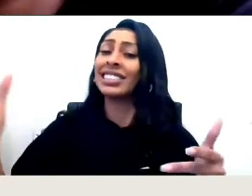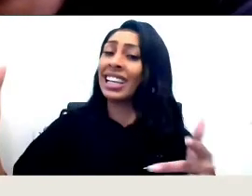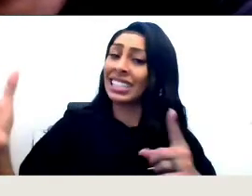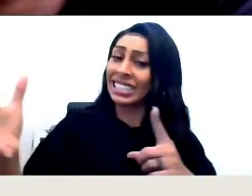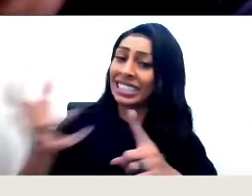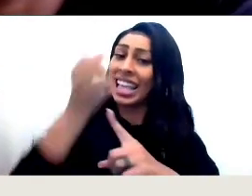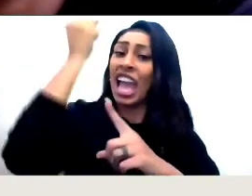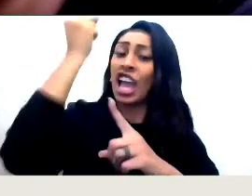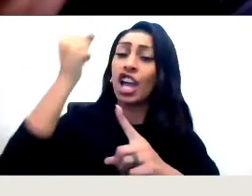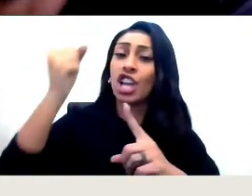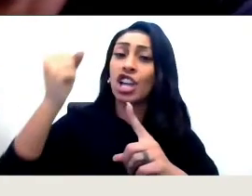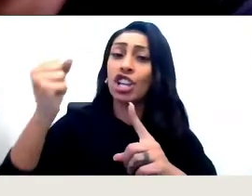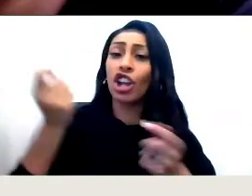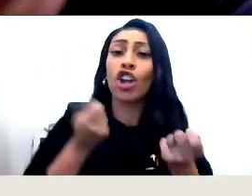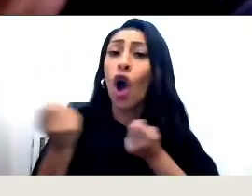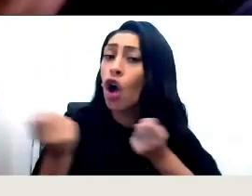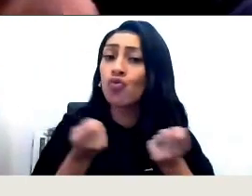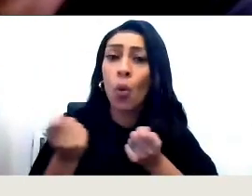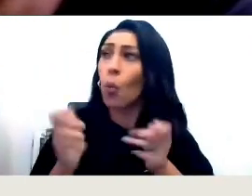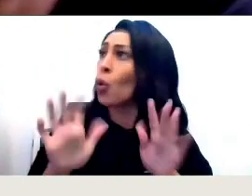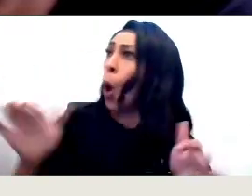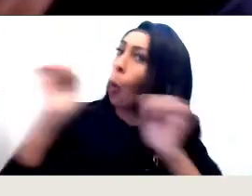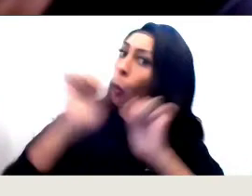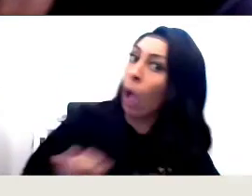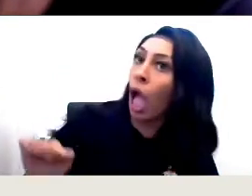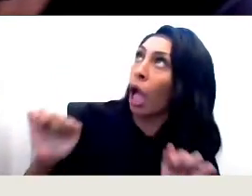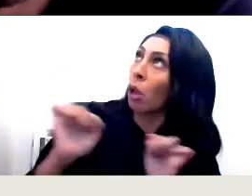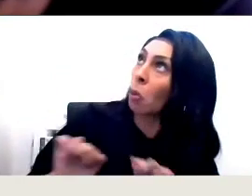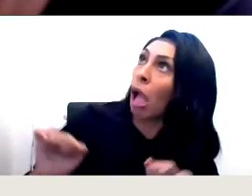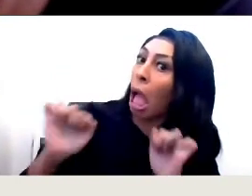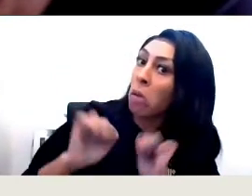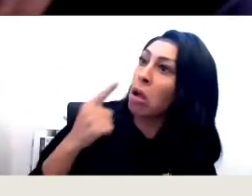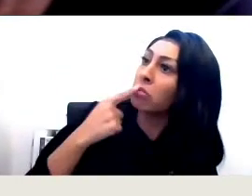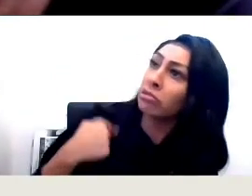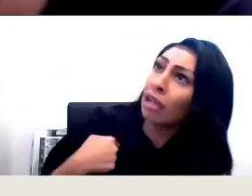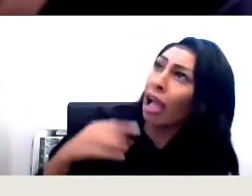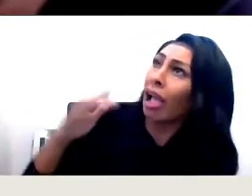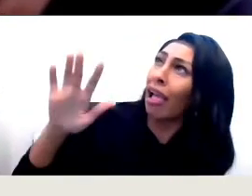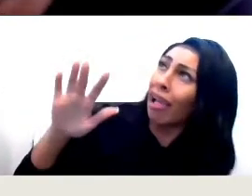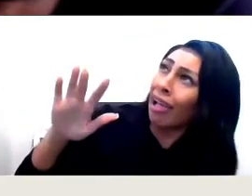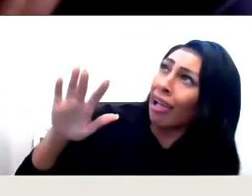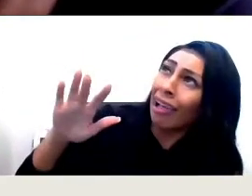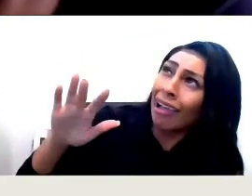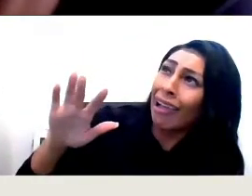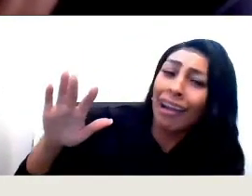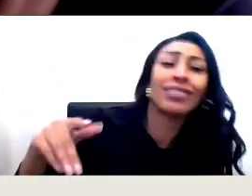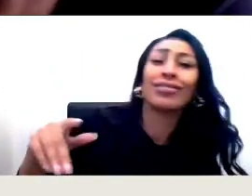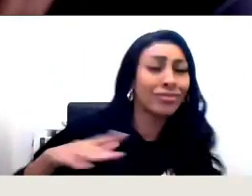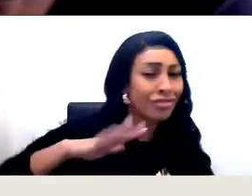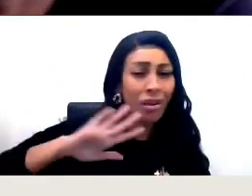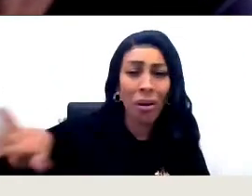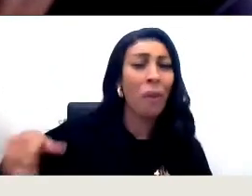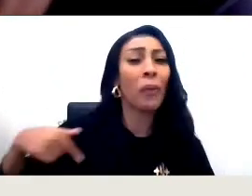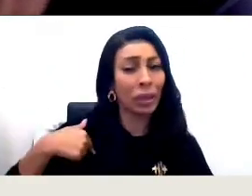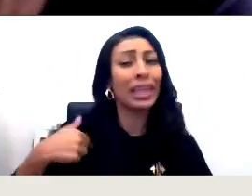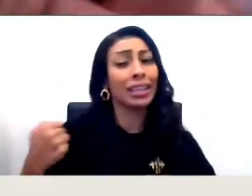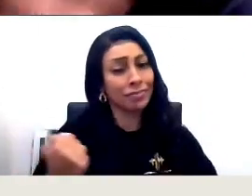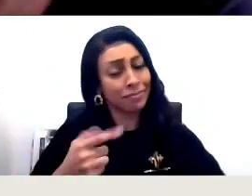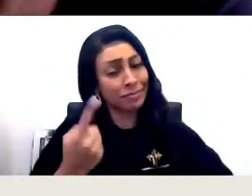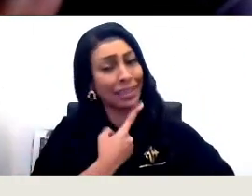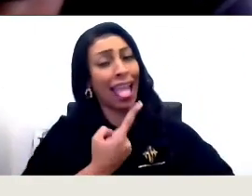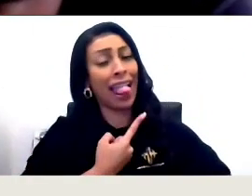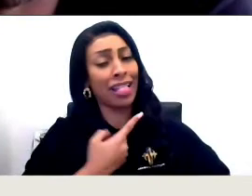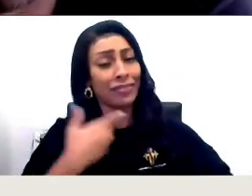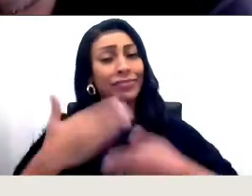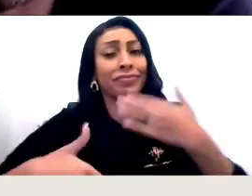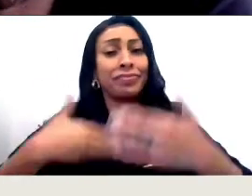control of the situation and let's not wait for somebody else to tell us how we should do it or how it should be done. So that's